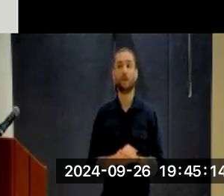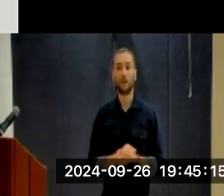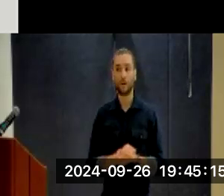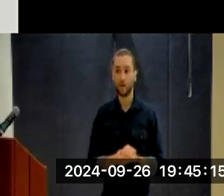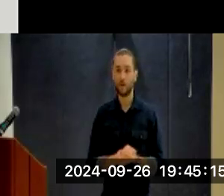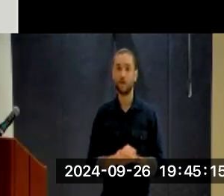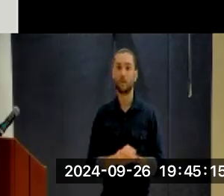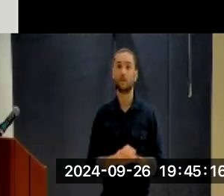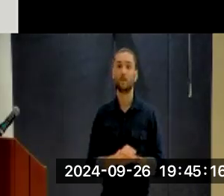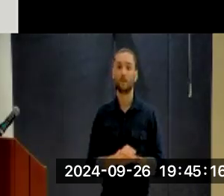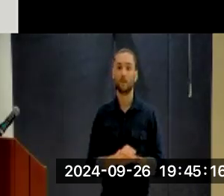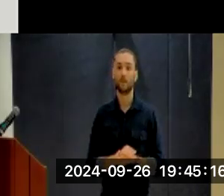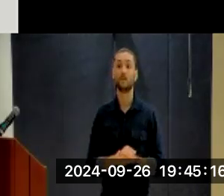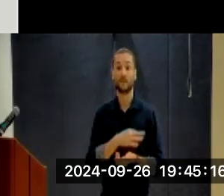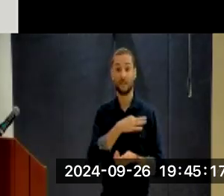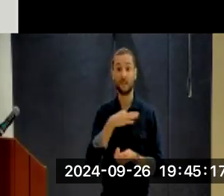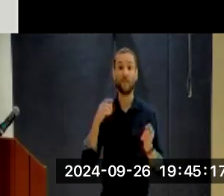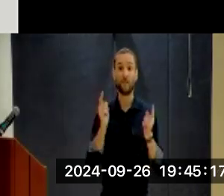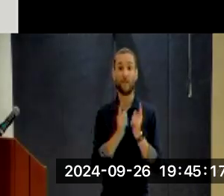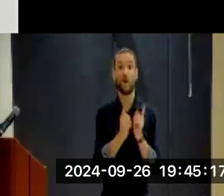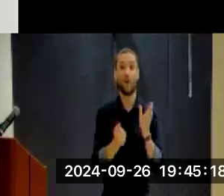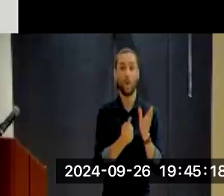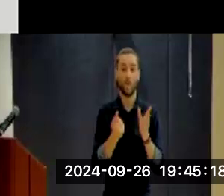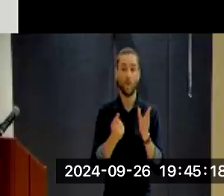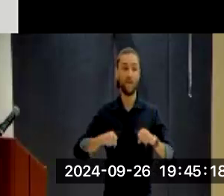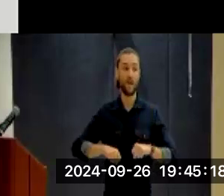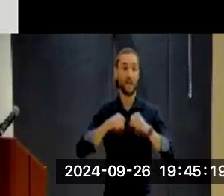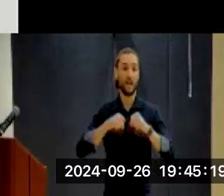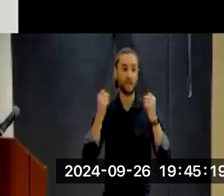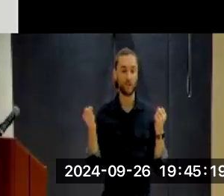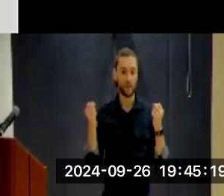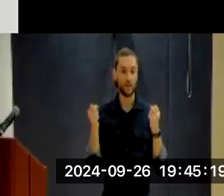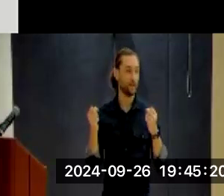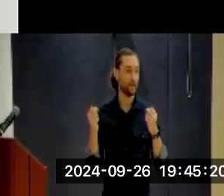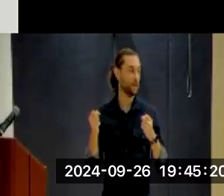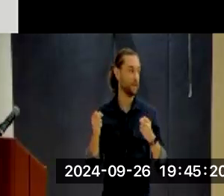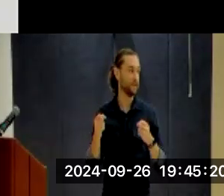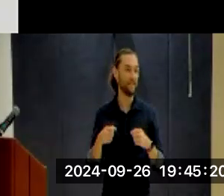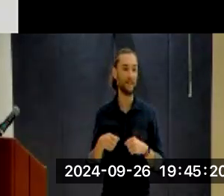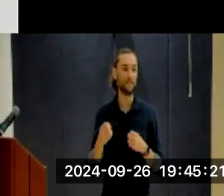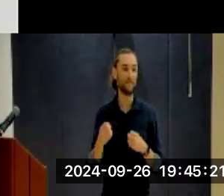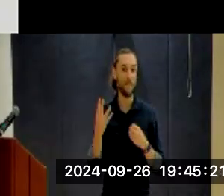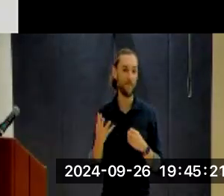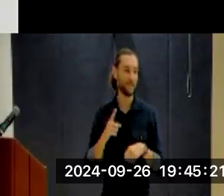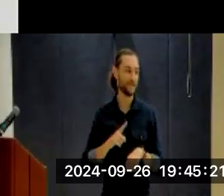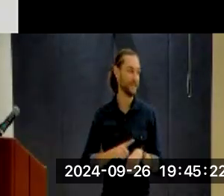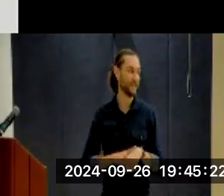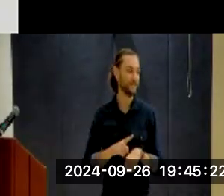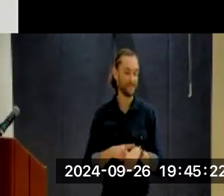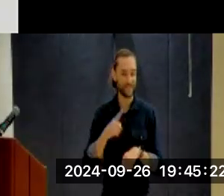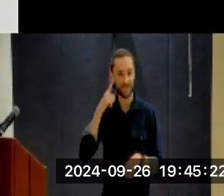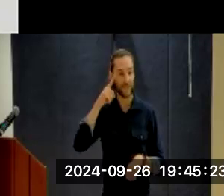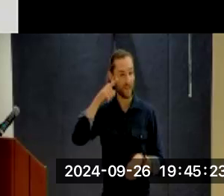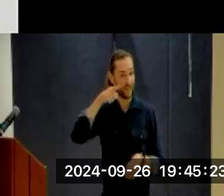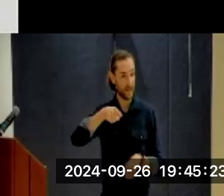He met alone with the staff in violation of, my due process rights multiple times. For them, this was